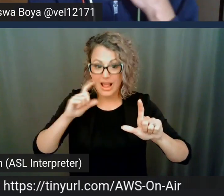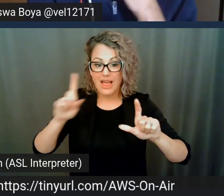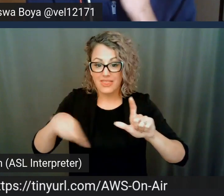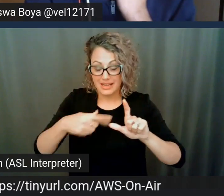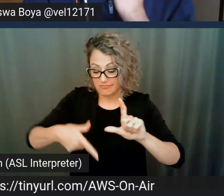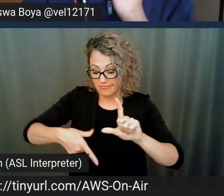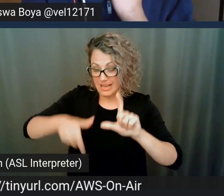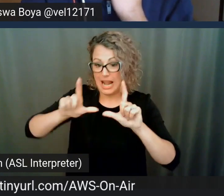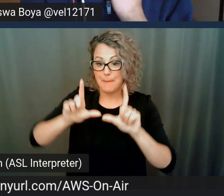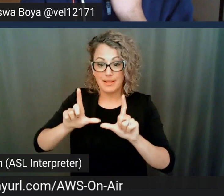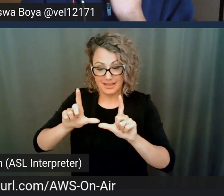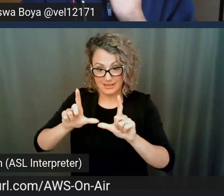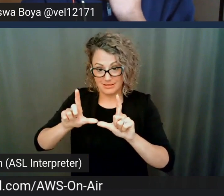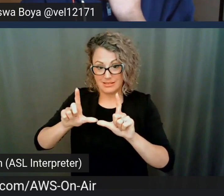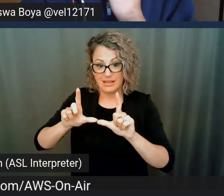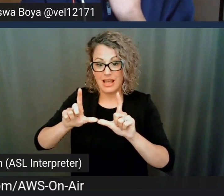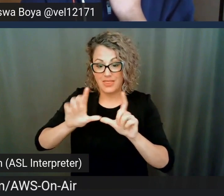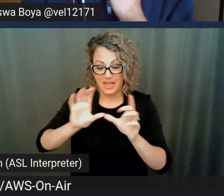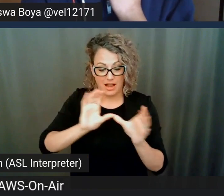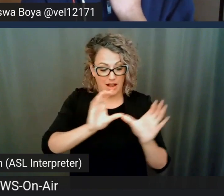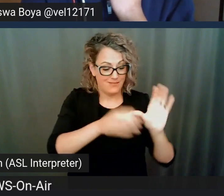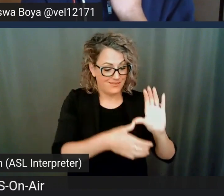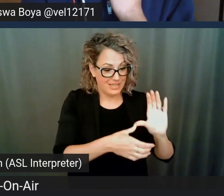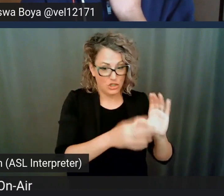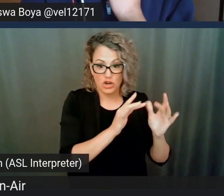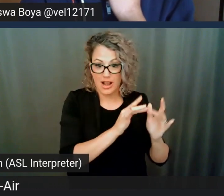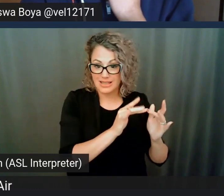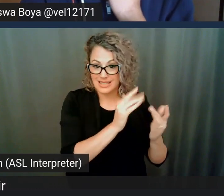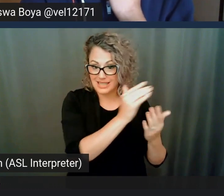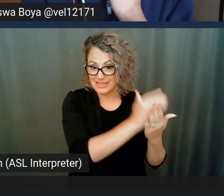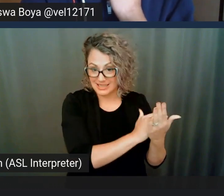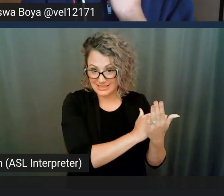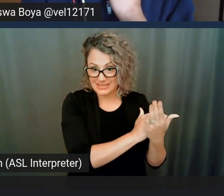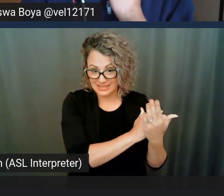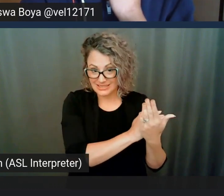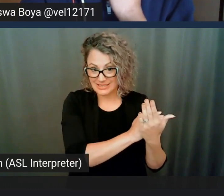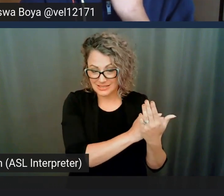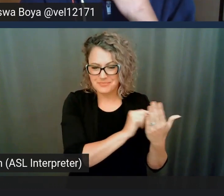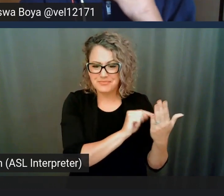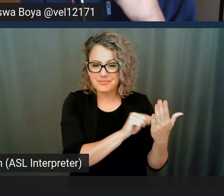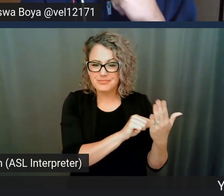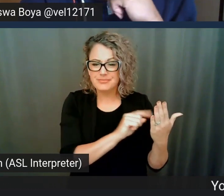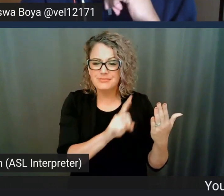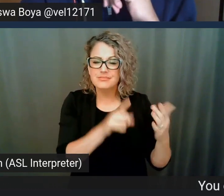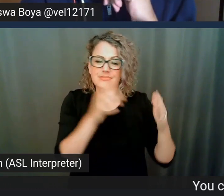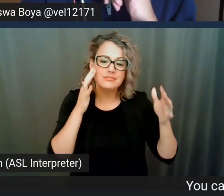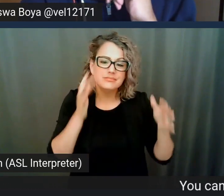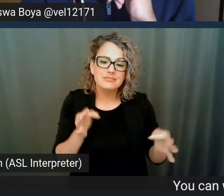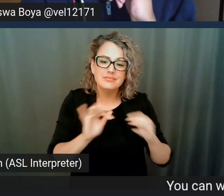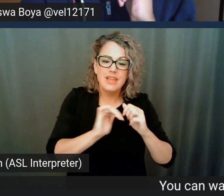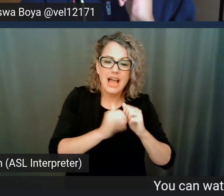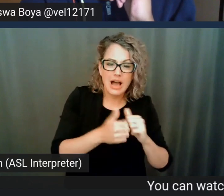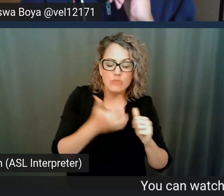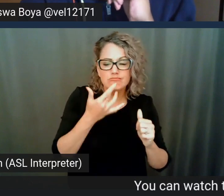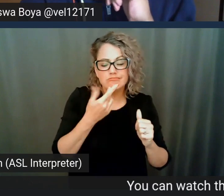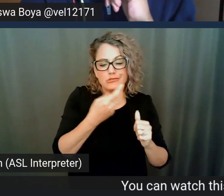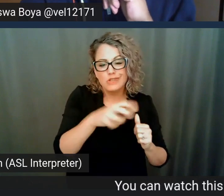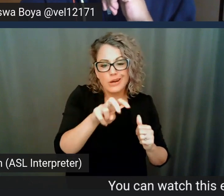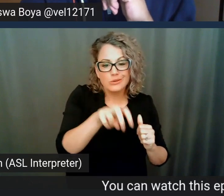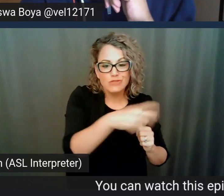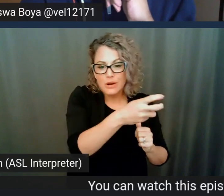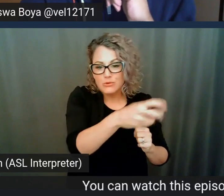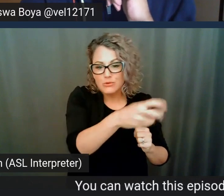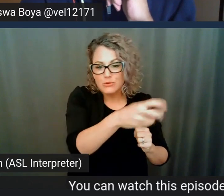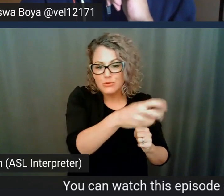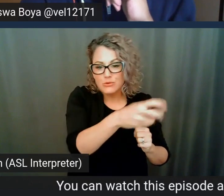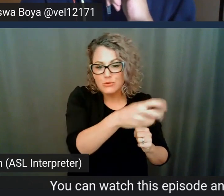then go configure your contact flows, which is where you decide how you want the call to be routed through the call